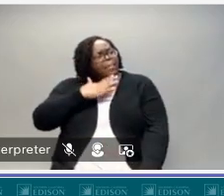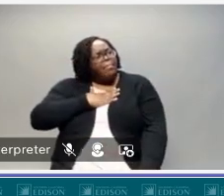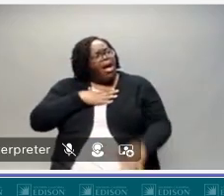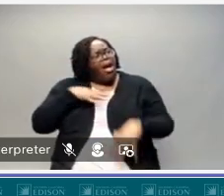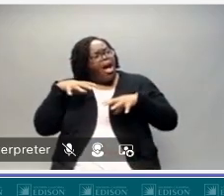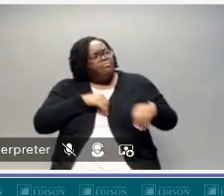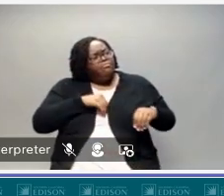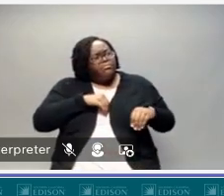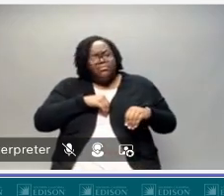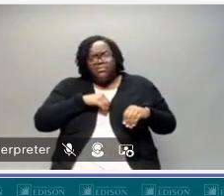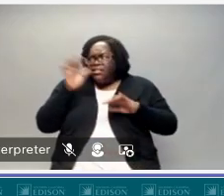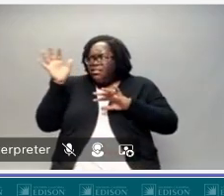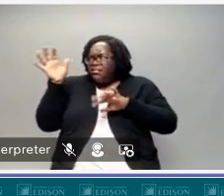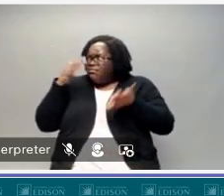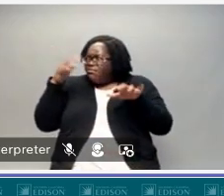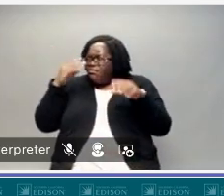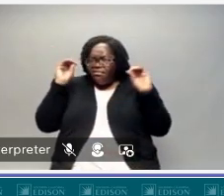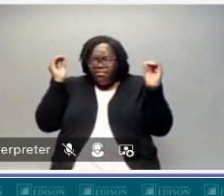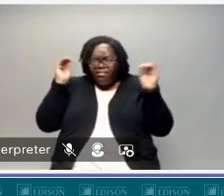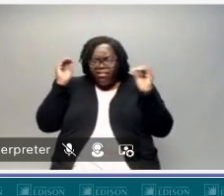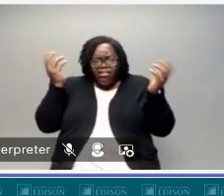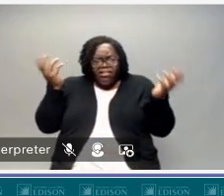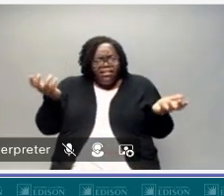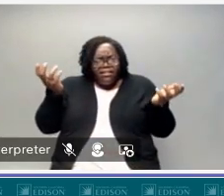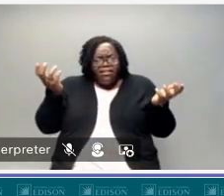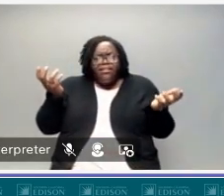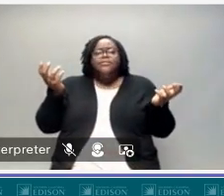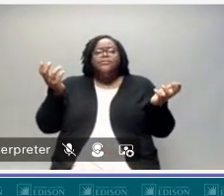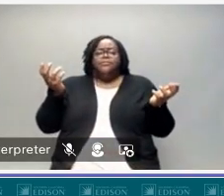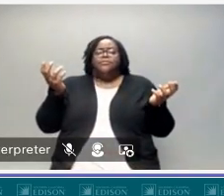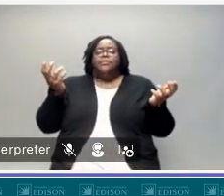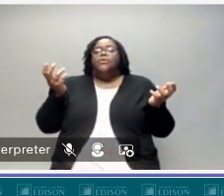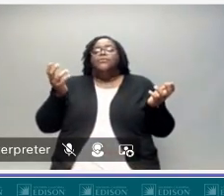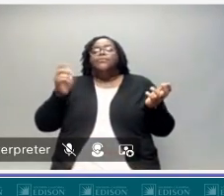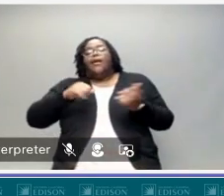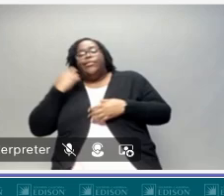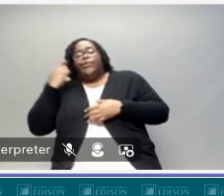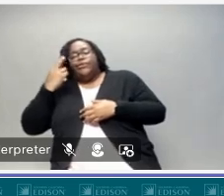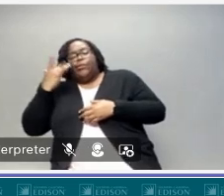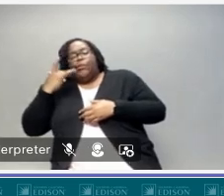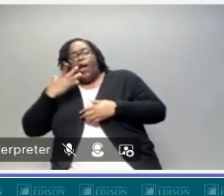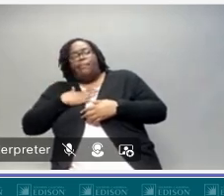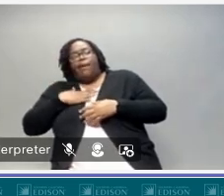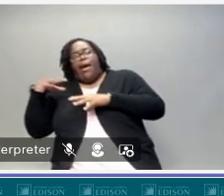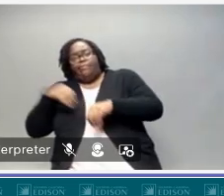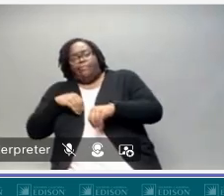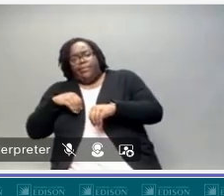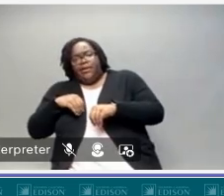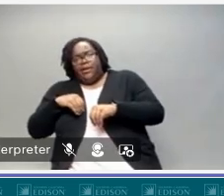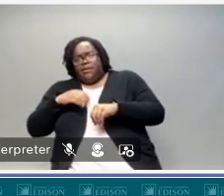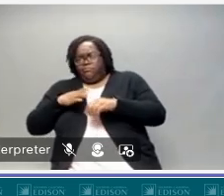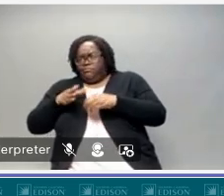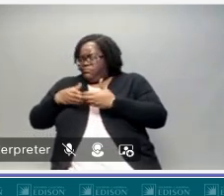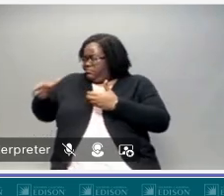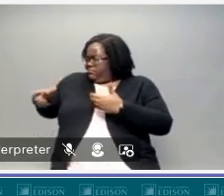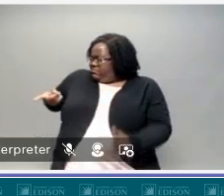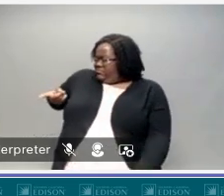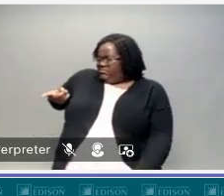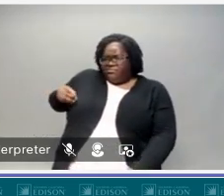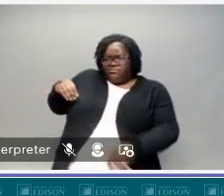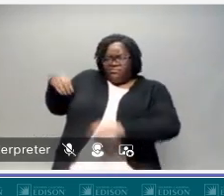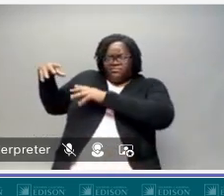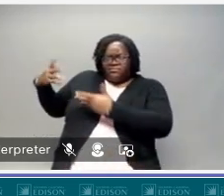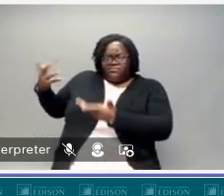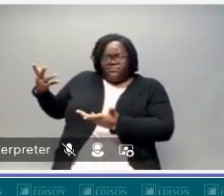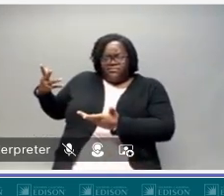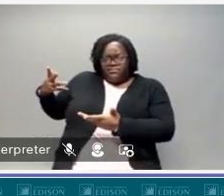when it isn't windy? Or there's a corollary, which I'll get to, which is, why is my power out when my neighbor's isn't? This